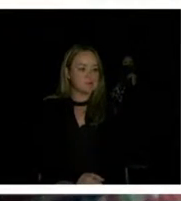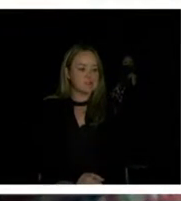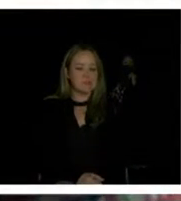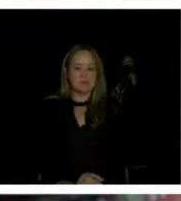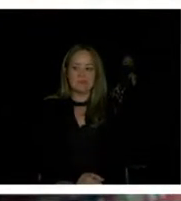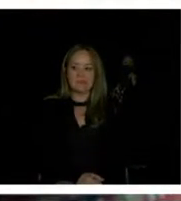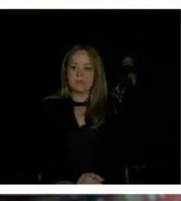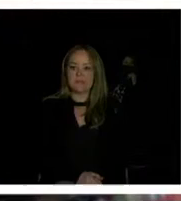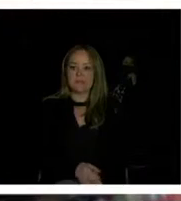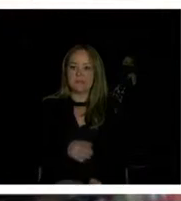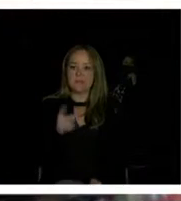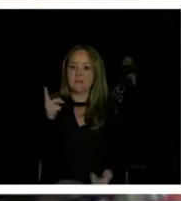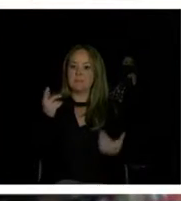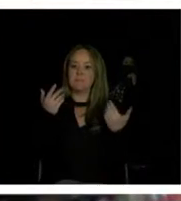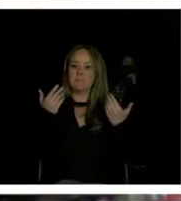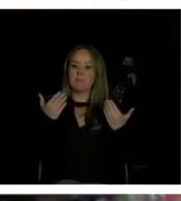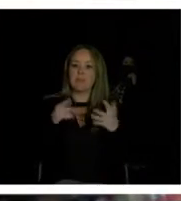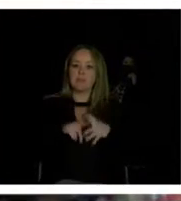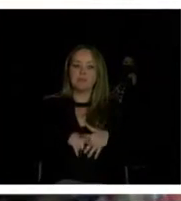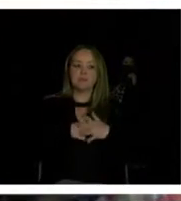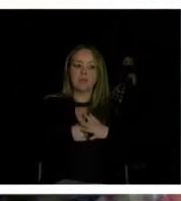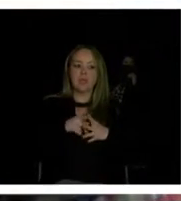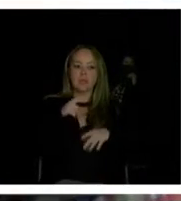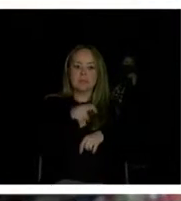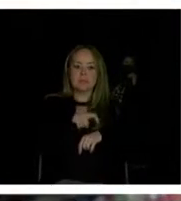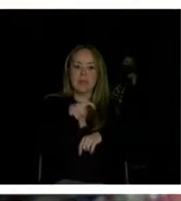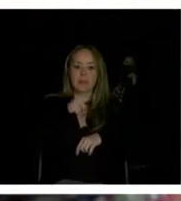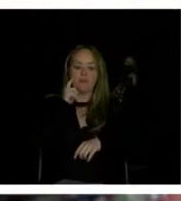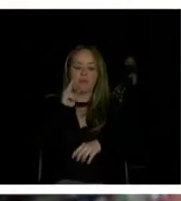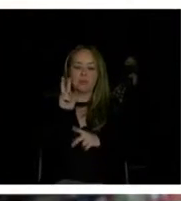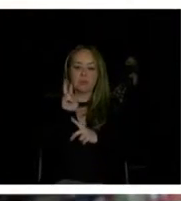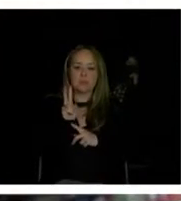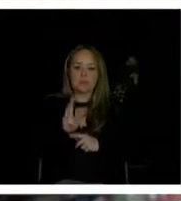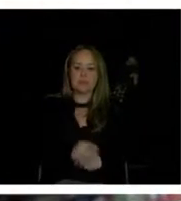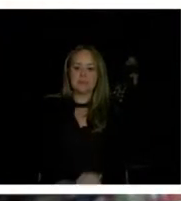Gustavo, will you start the timer for about 2 minutes?